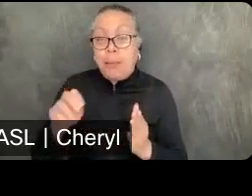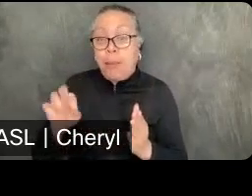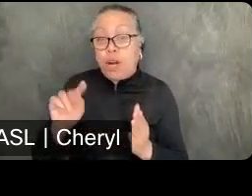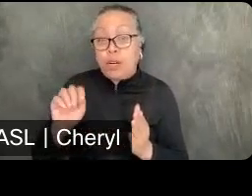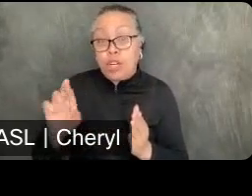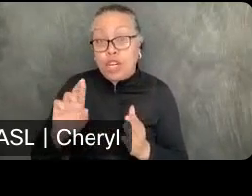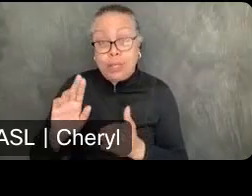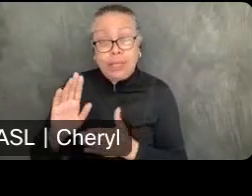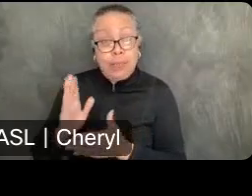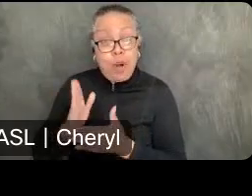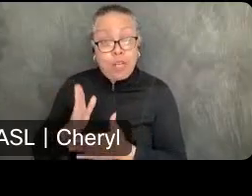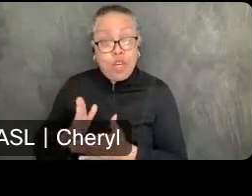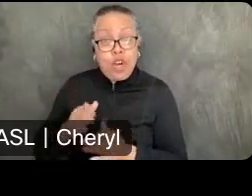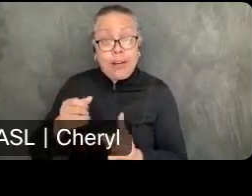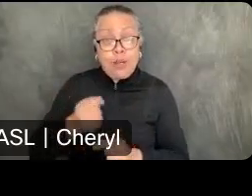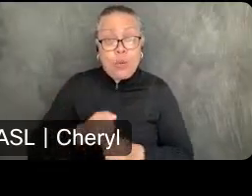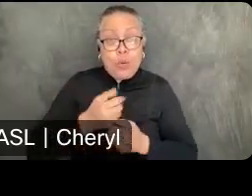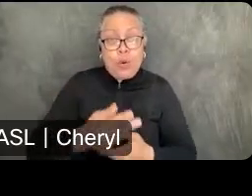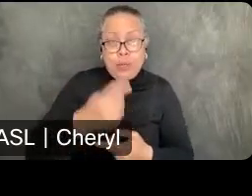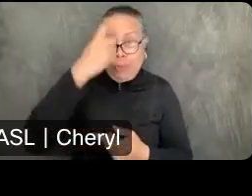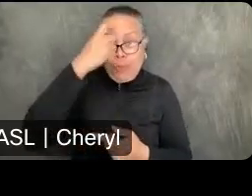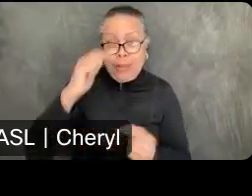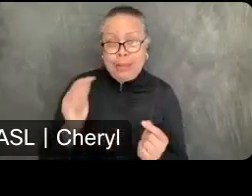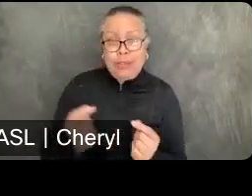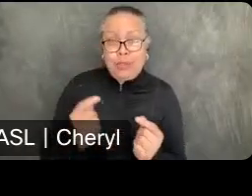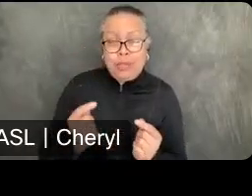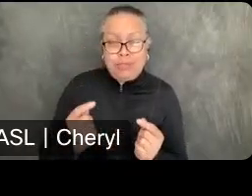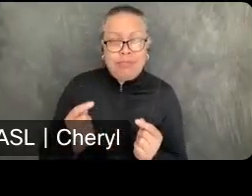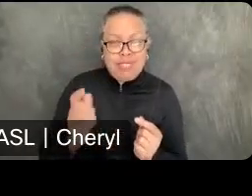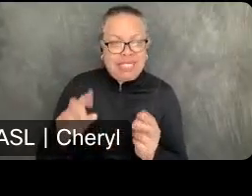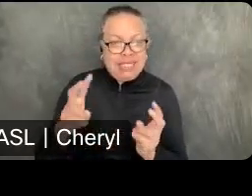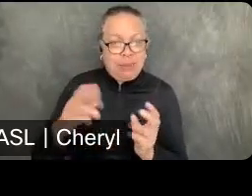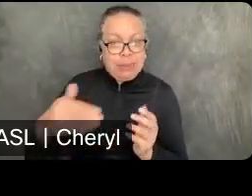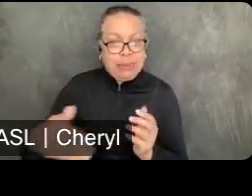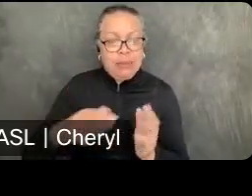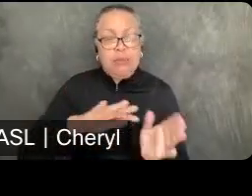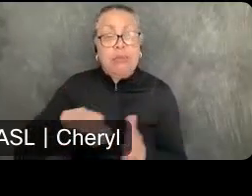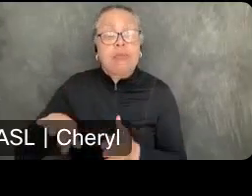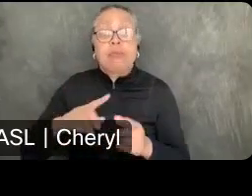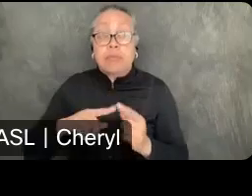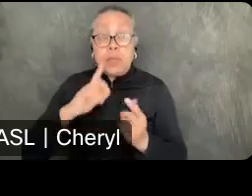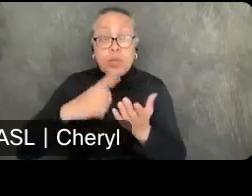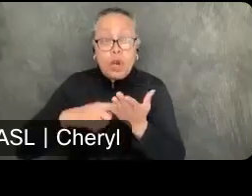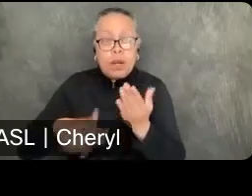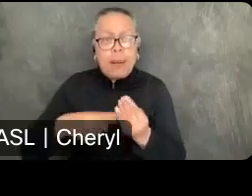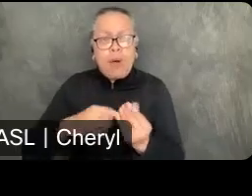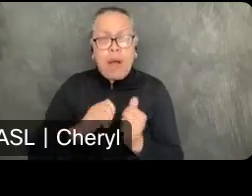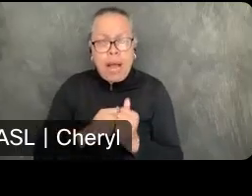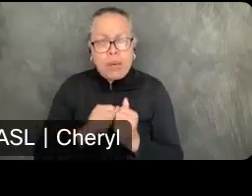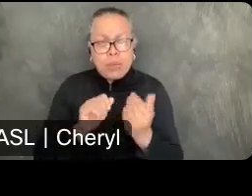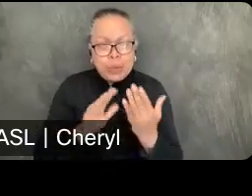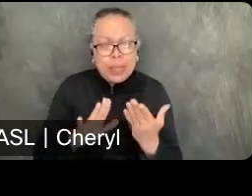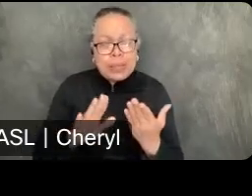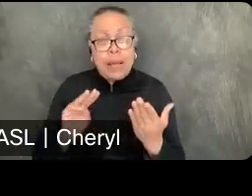injury. To strategize with survivors around ways to address mental health and substance use coercion